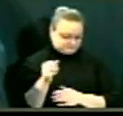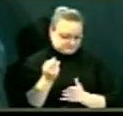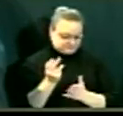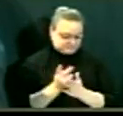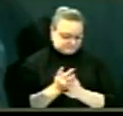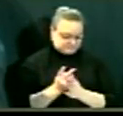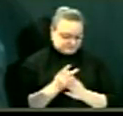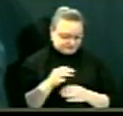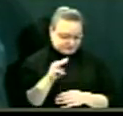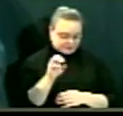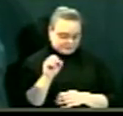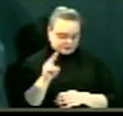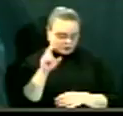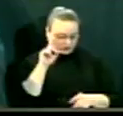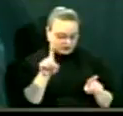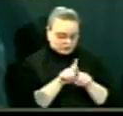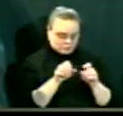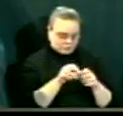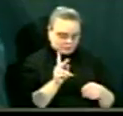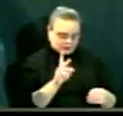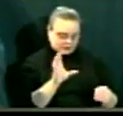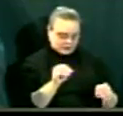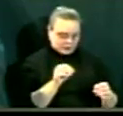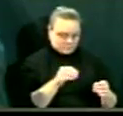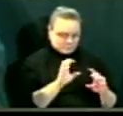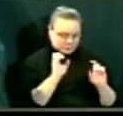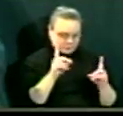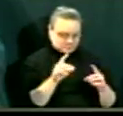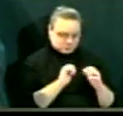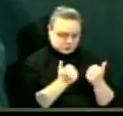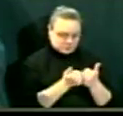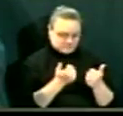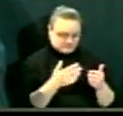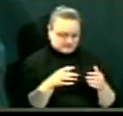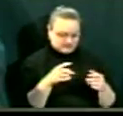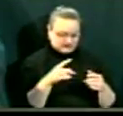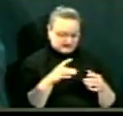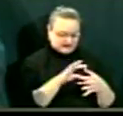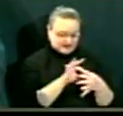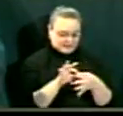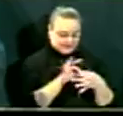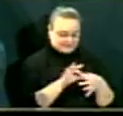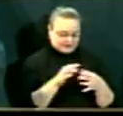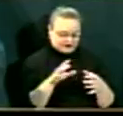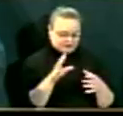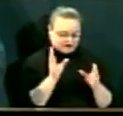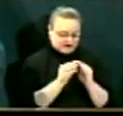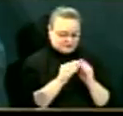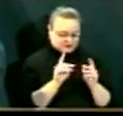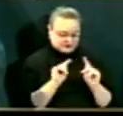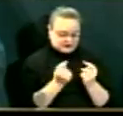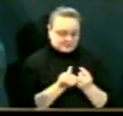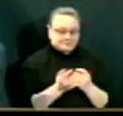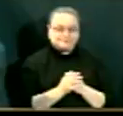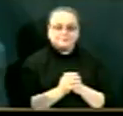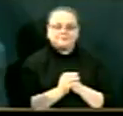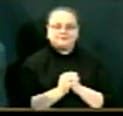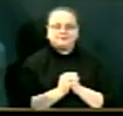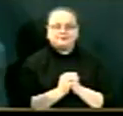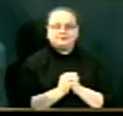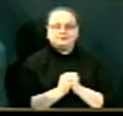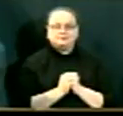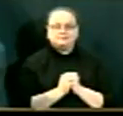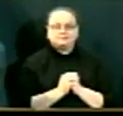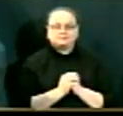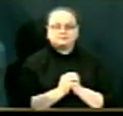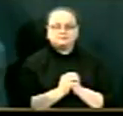of understanding with Knox County Education Association as recommended by the collaborative conferencing team. Matt, I'm